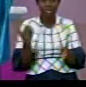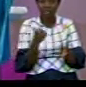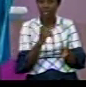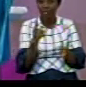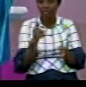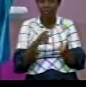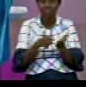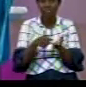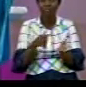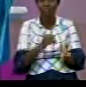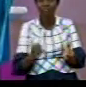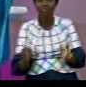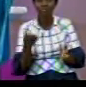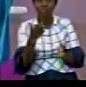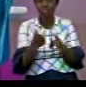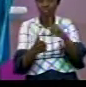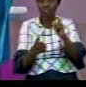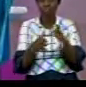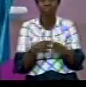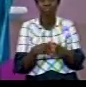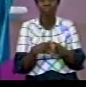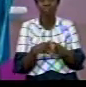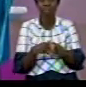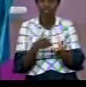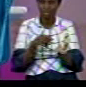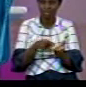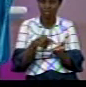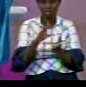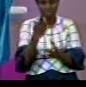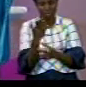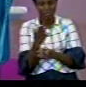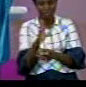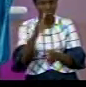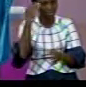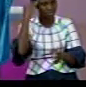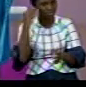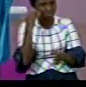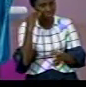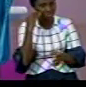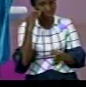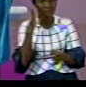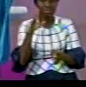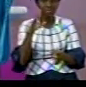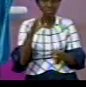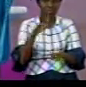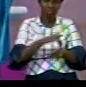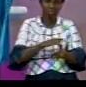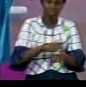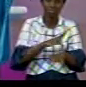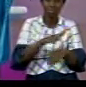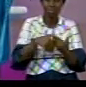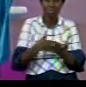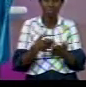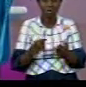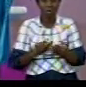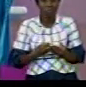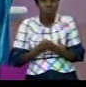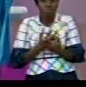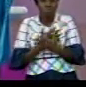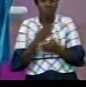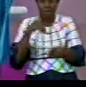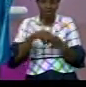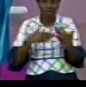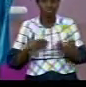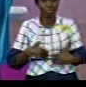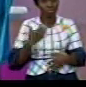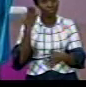good check check your legs and your hands and your eyes on your ears and all the swellings everything has